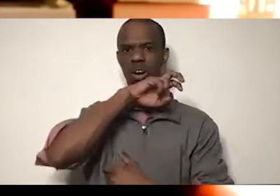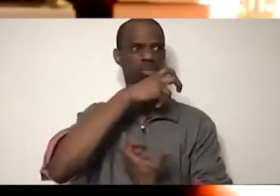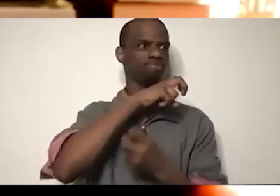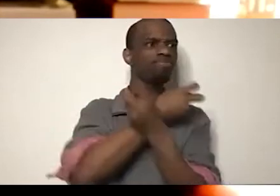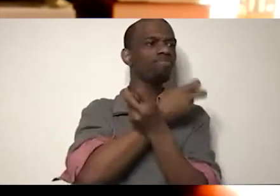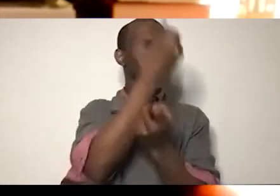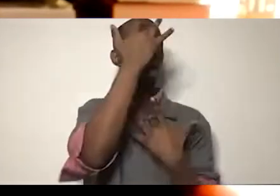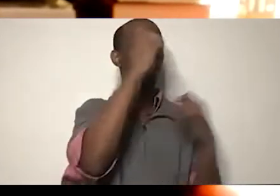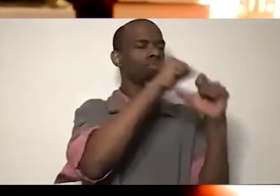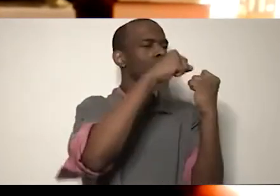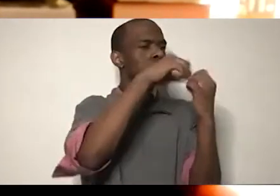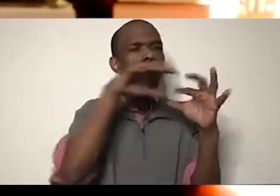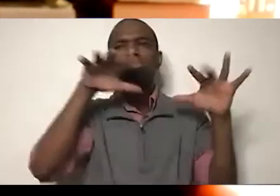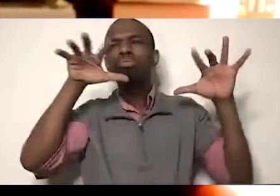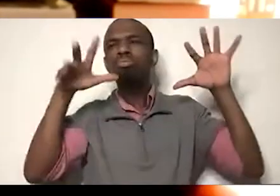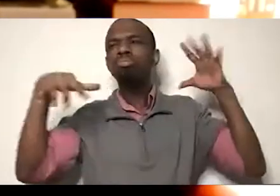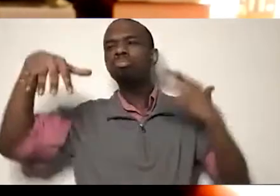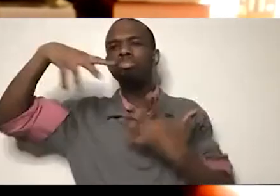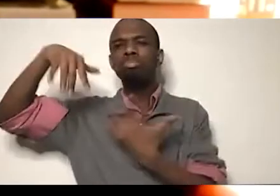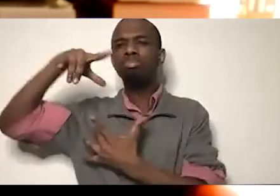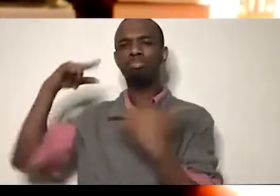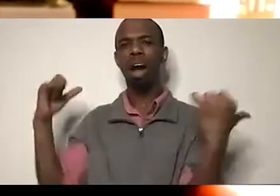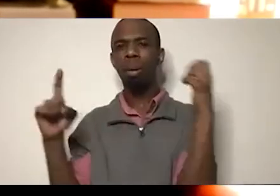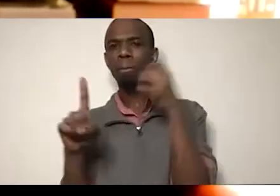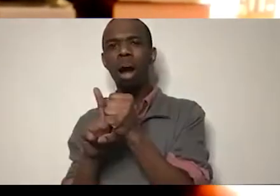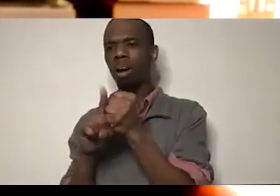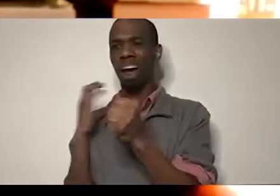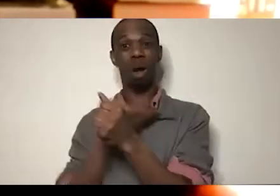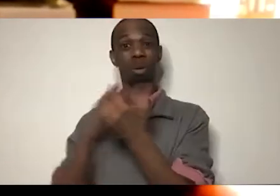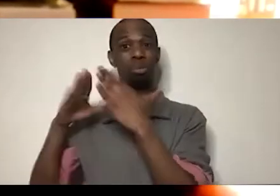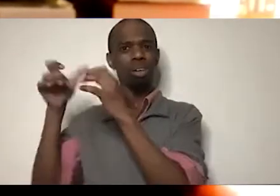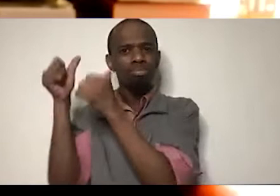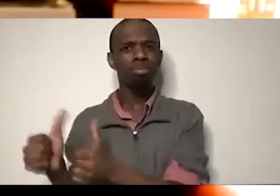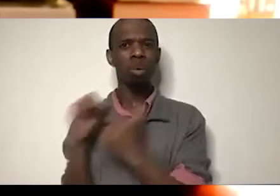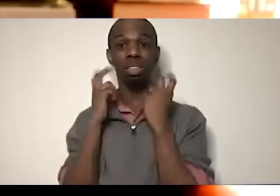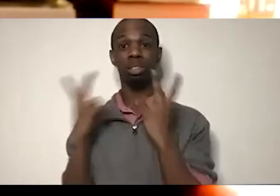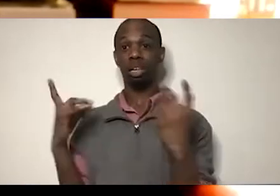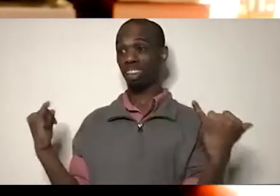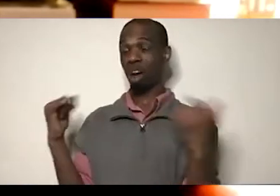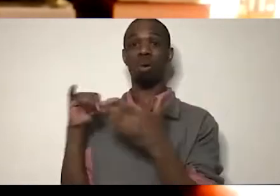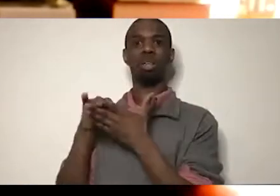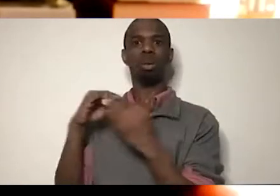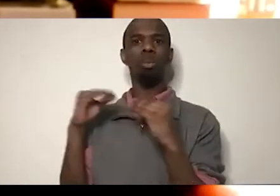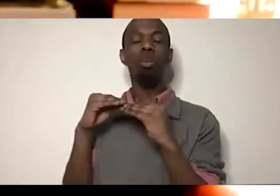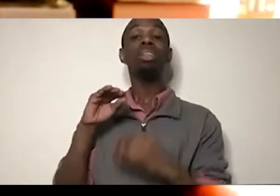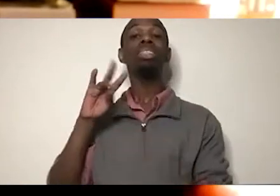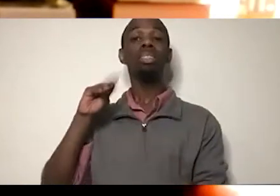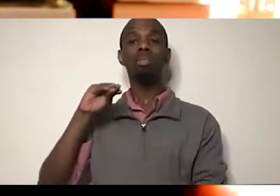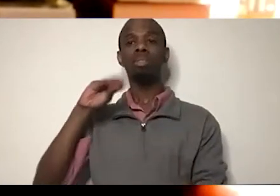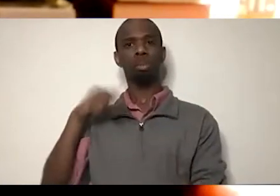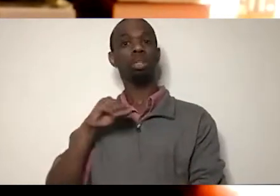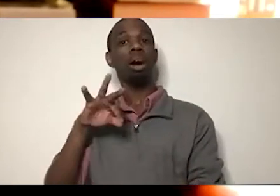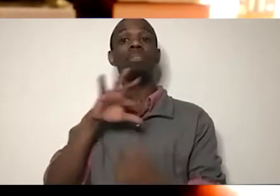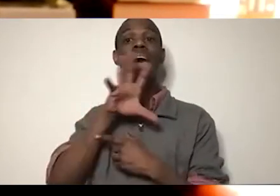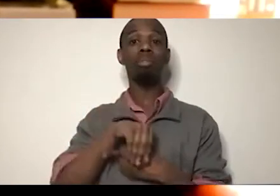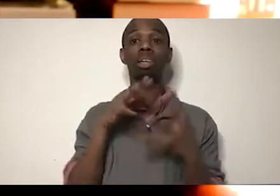of African Americans, tells you why more Black people were dying of COVID. Because, as the